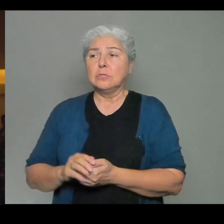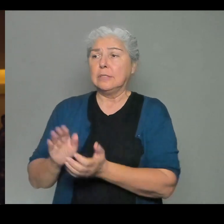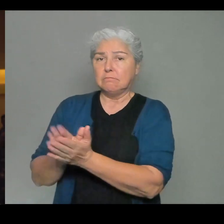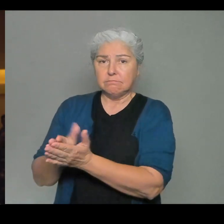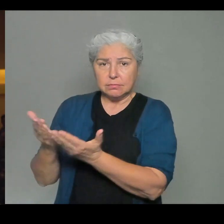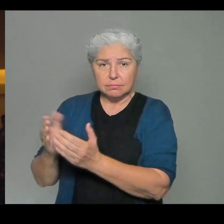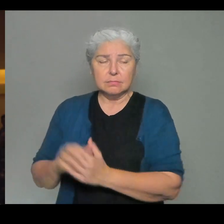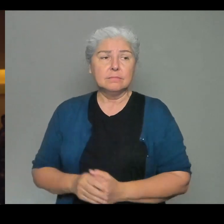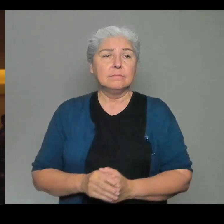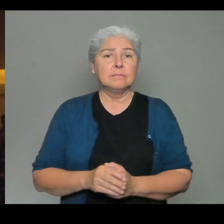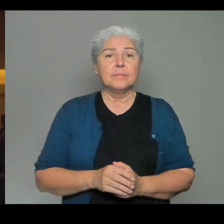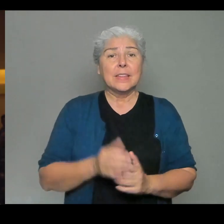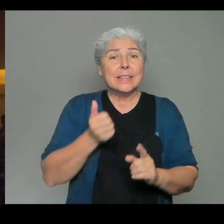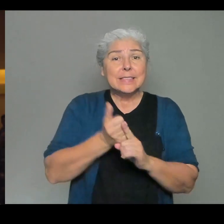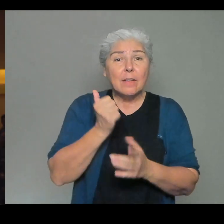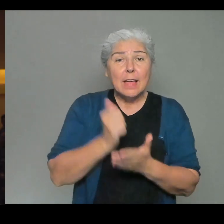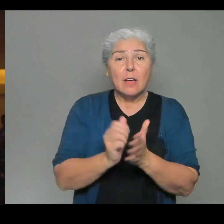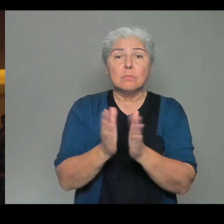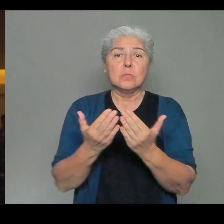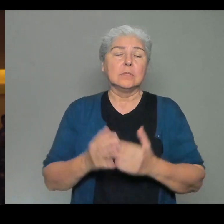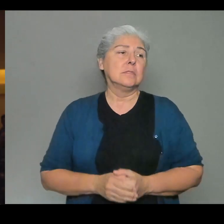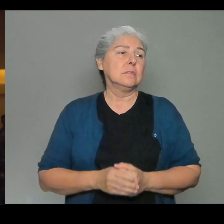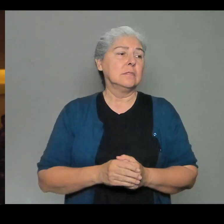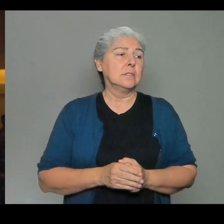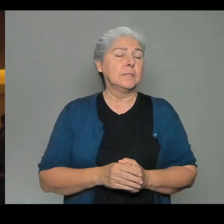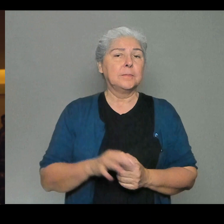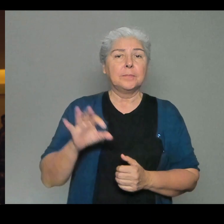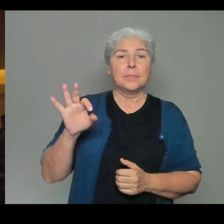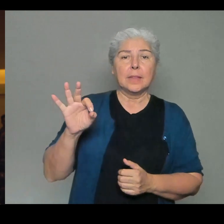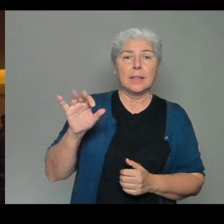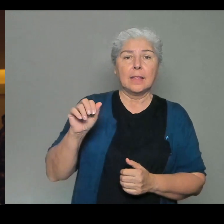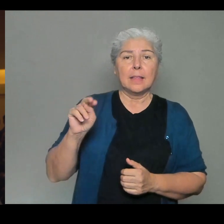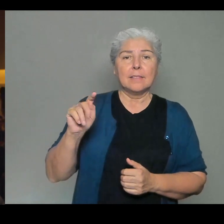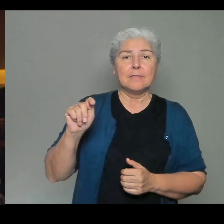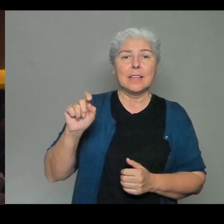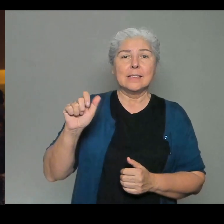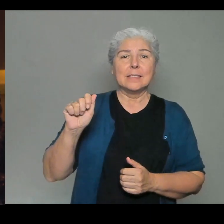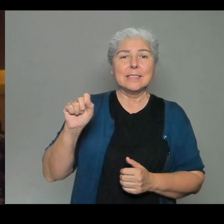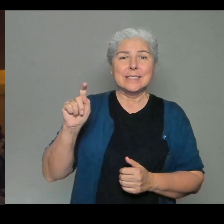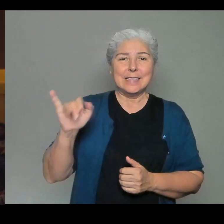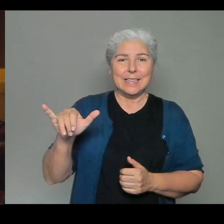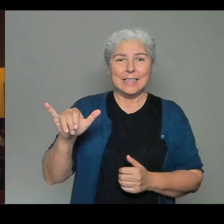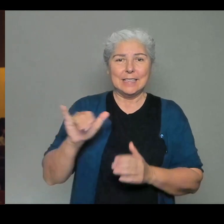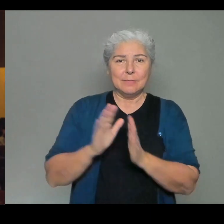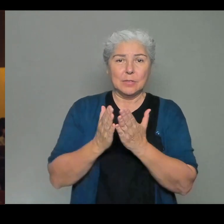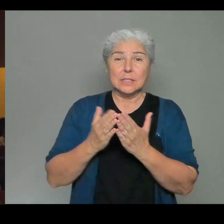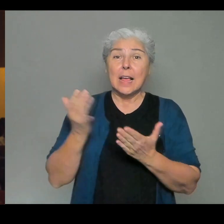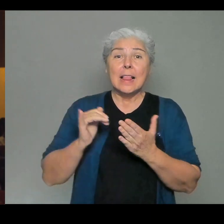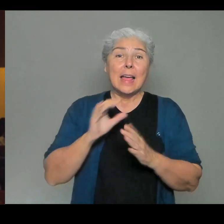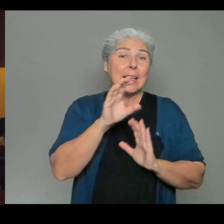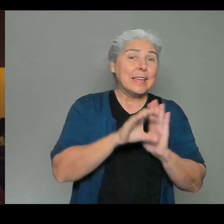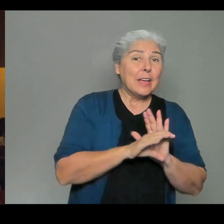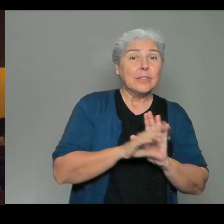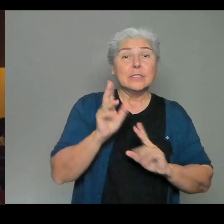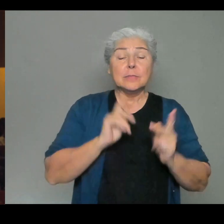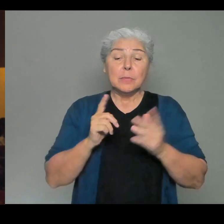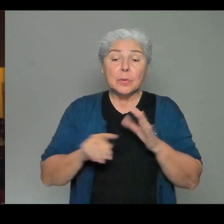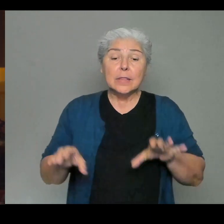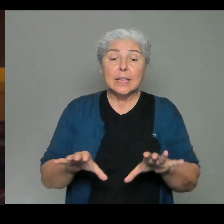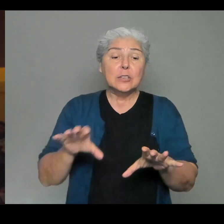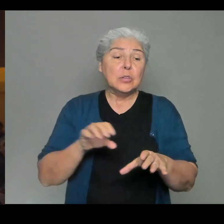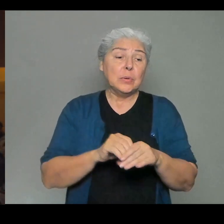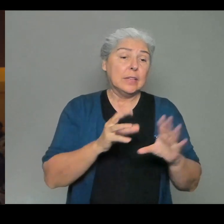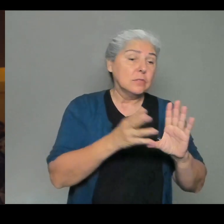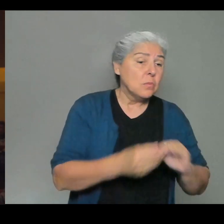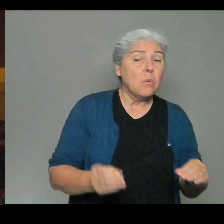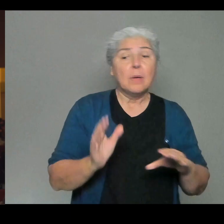books, fantasy books. Fantasy, when I say fantasy, I mean where the characters and the things people can